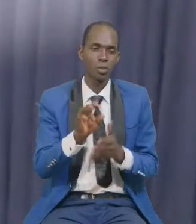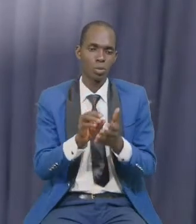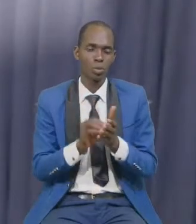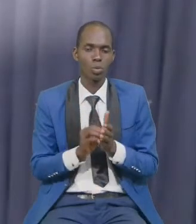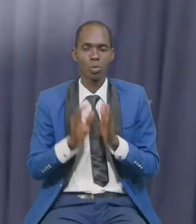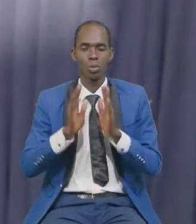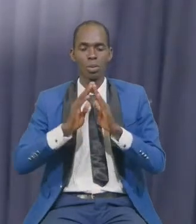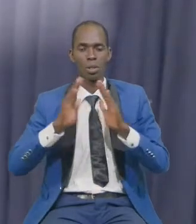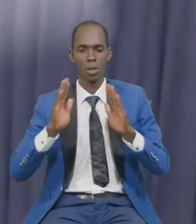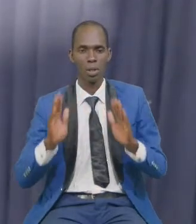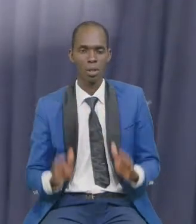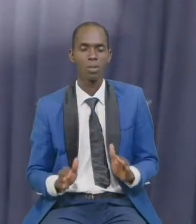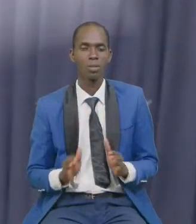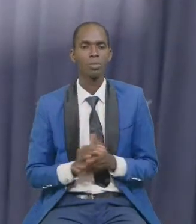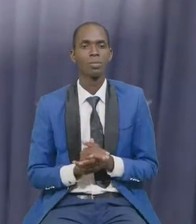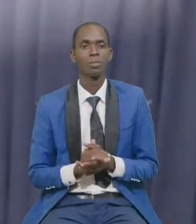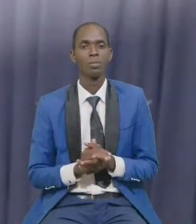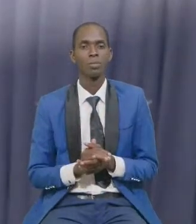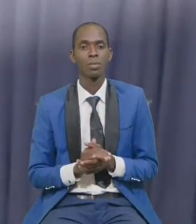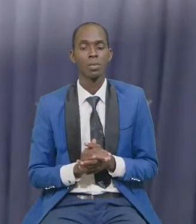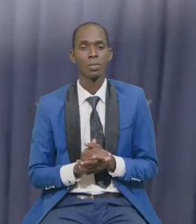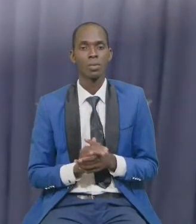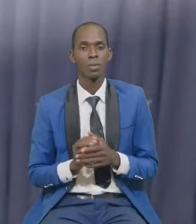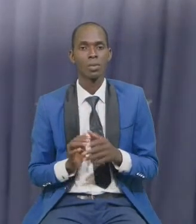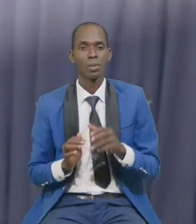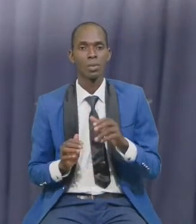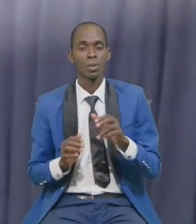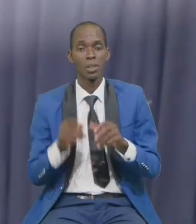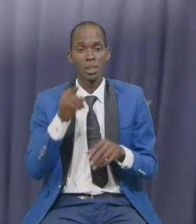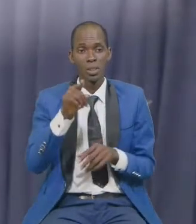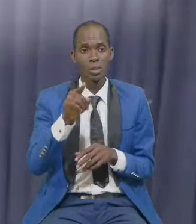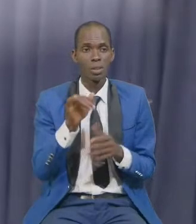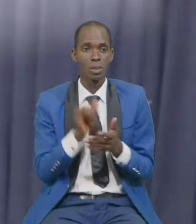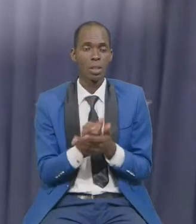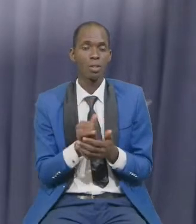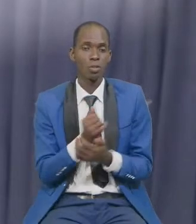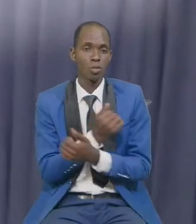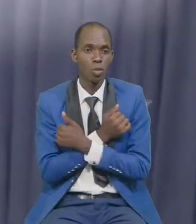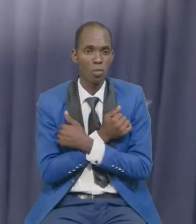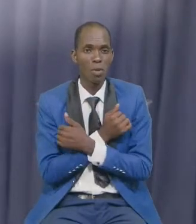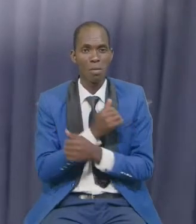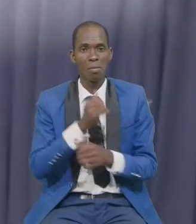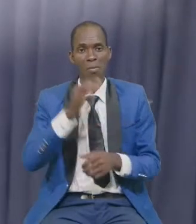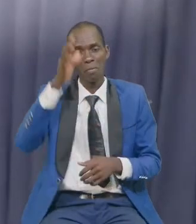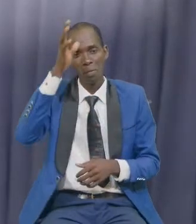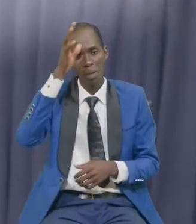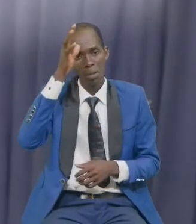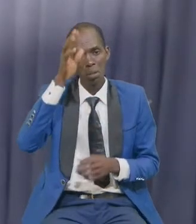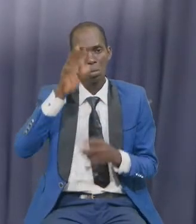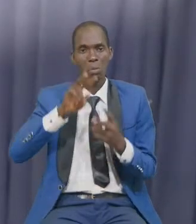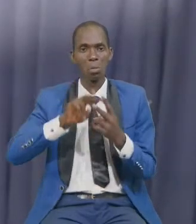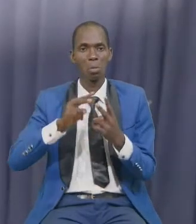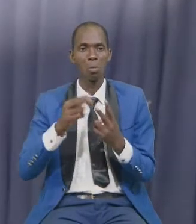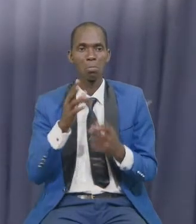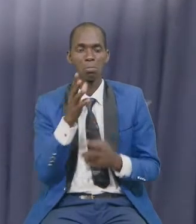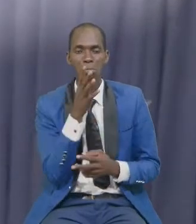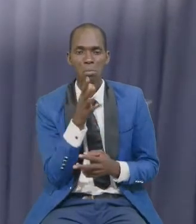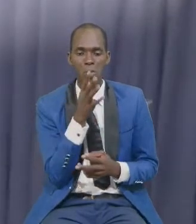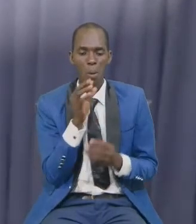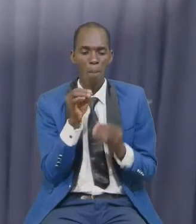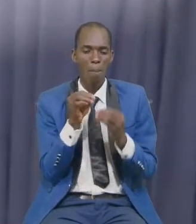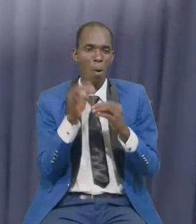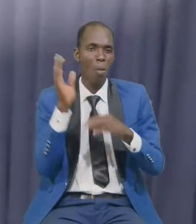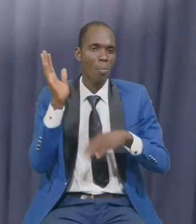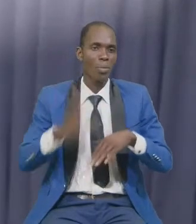household. He that loveth father or mother more than